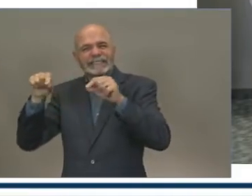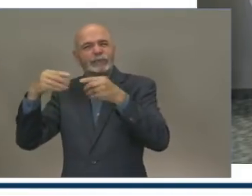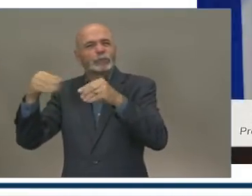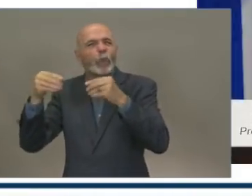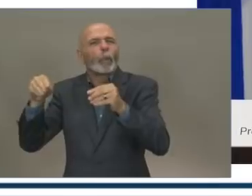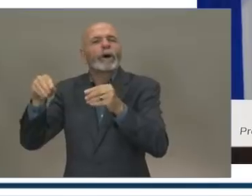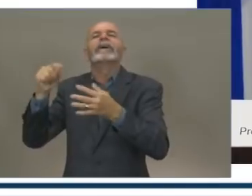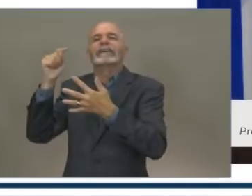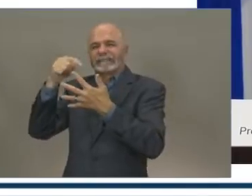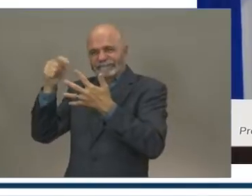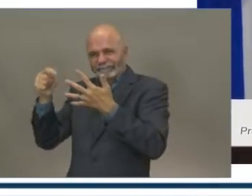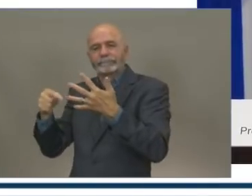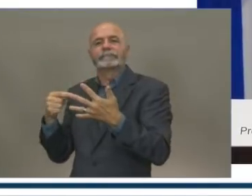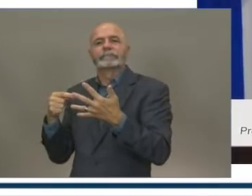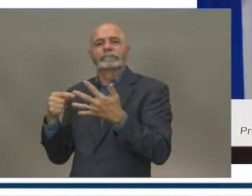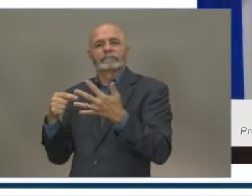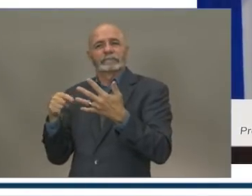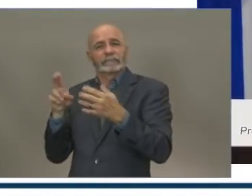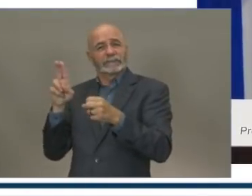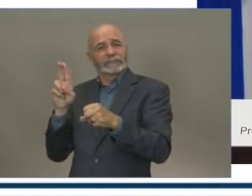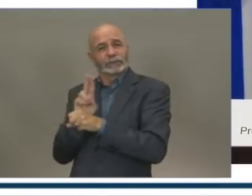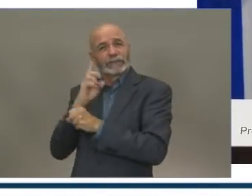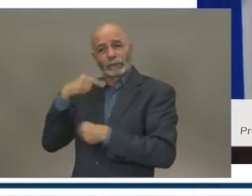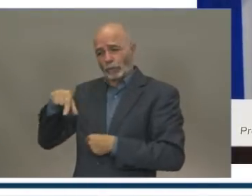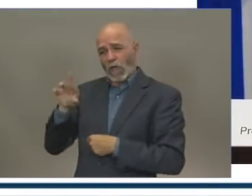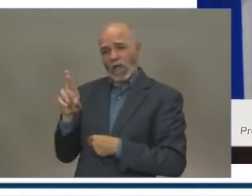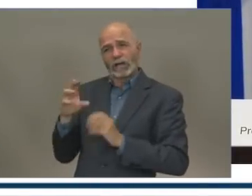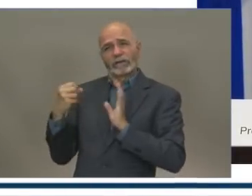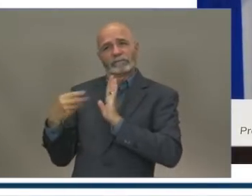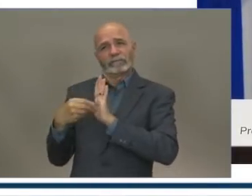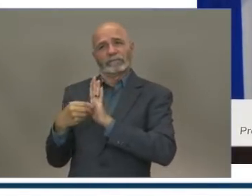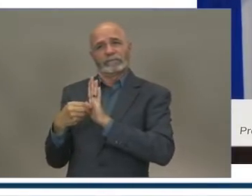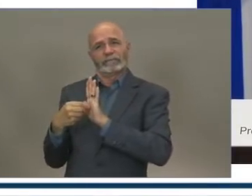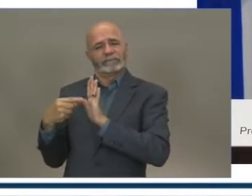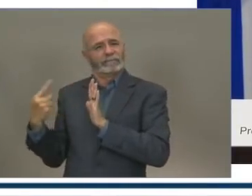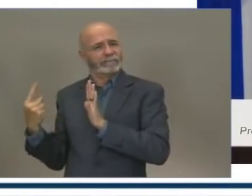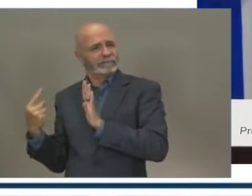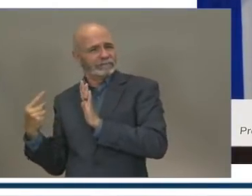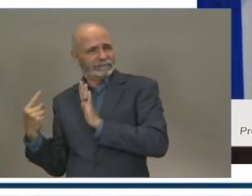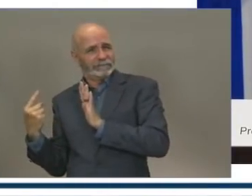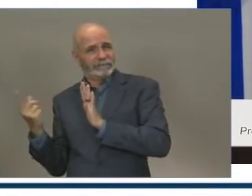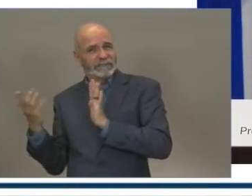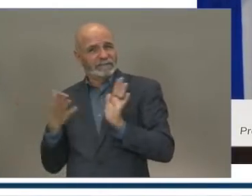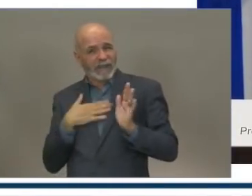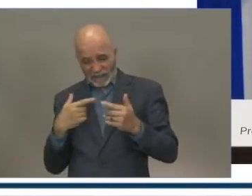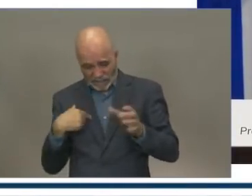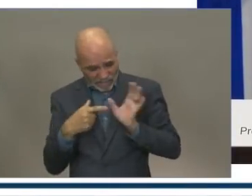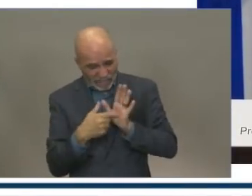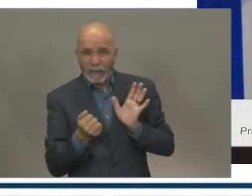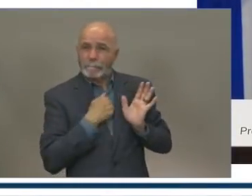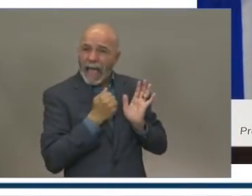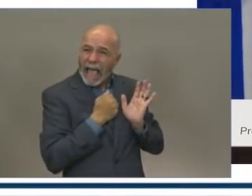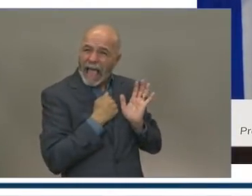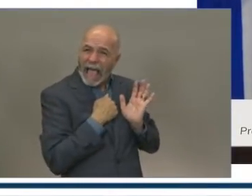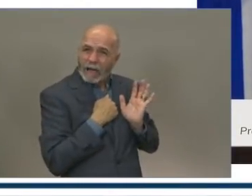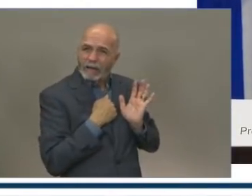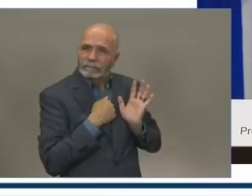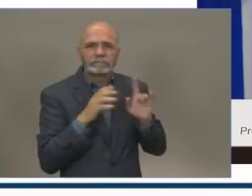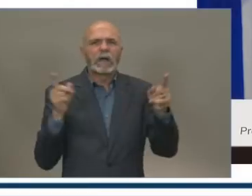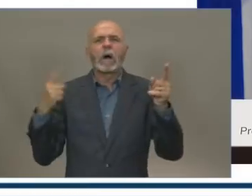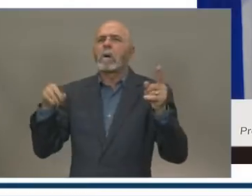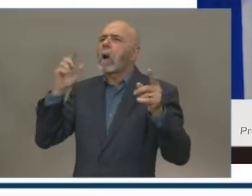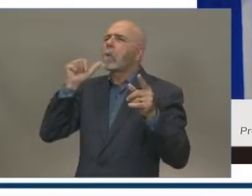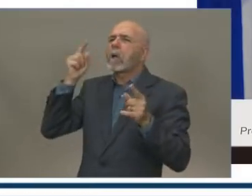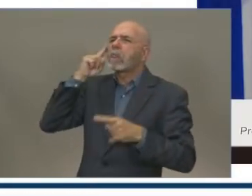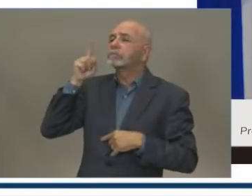question. And I believe that there'll be, I don't expect much pushback on that. I mean, businesses are used